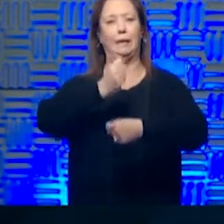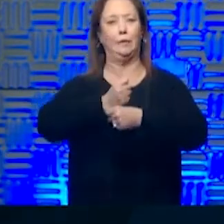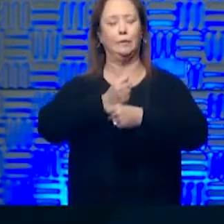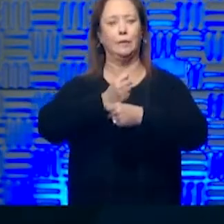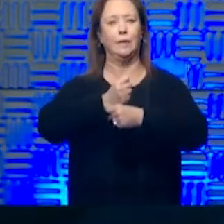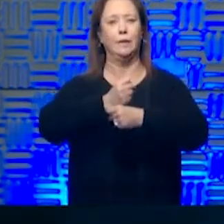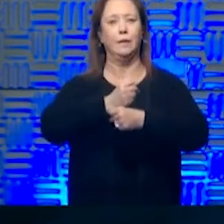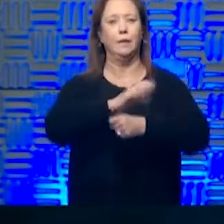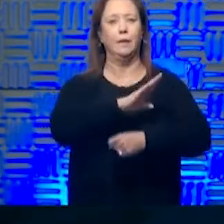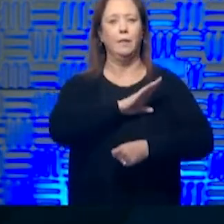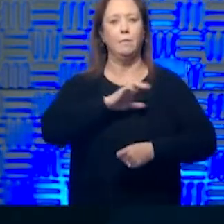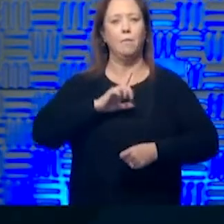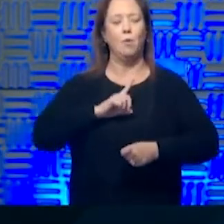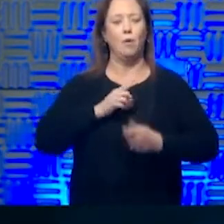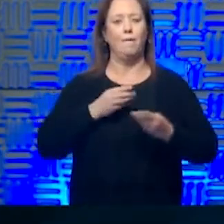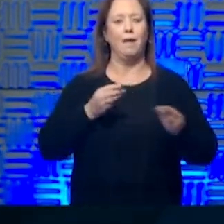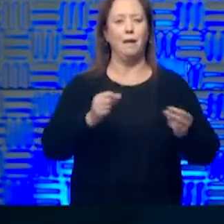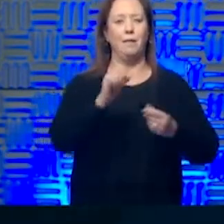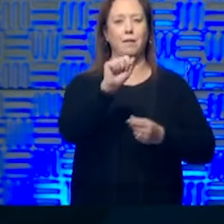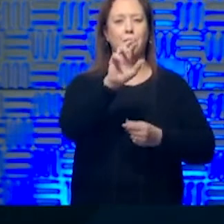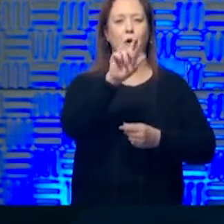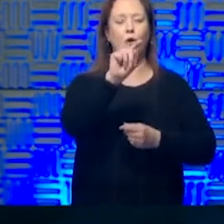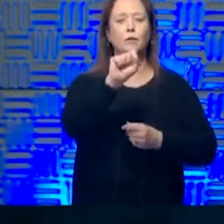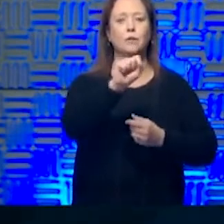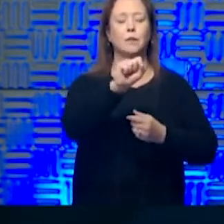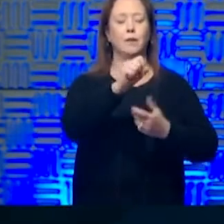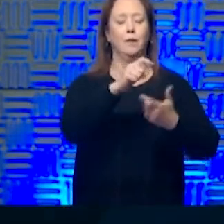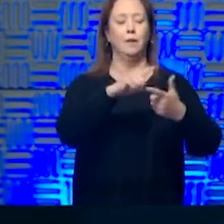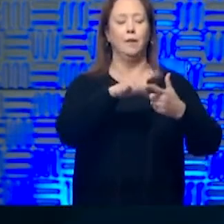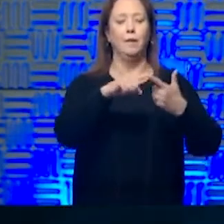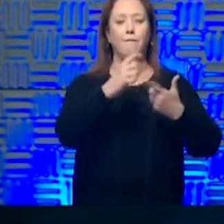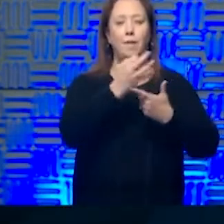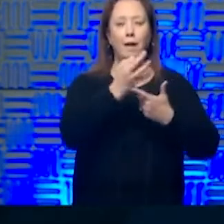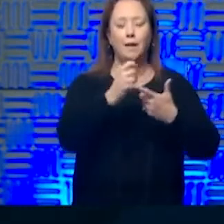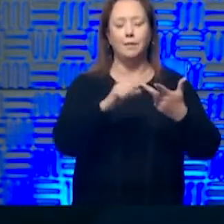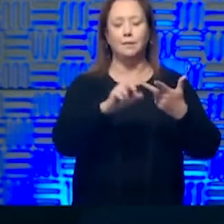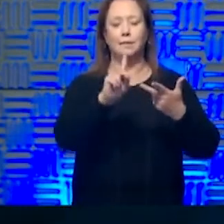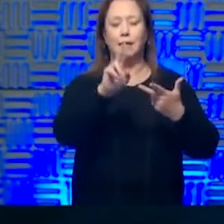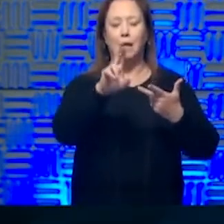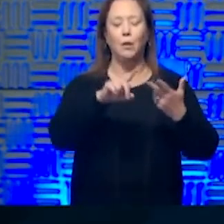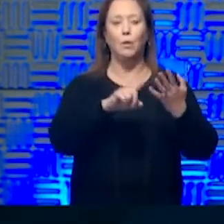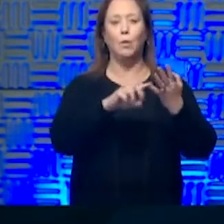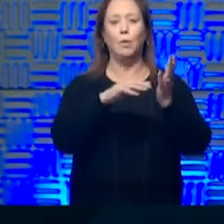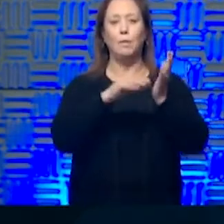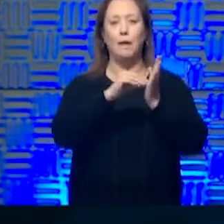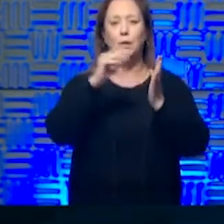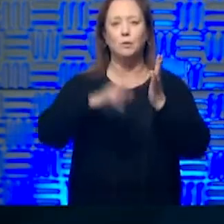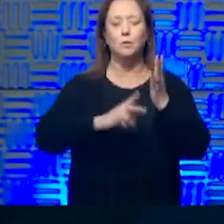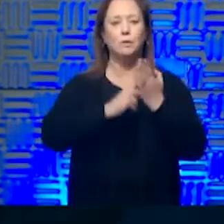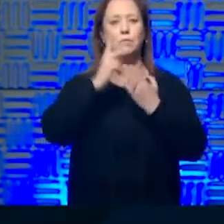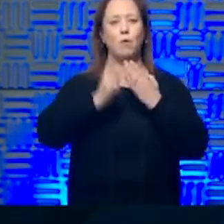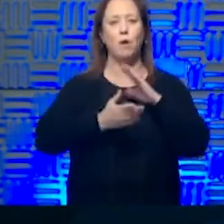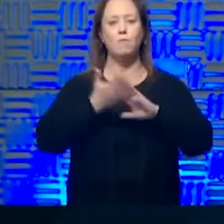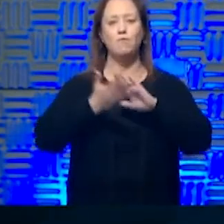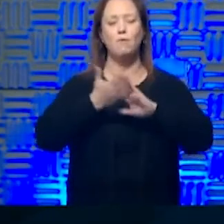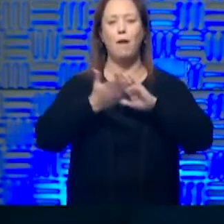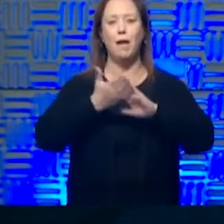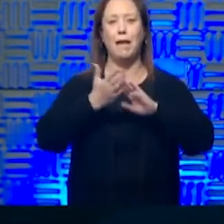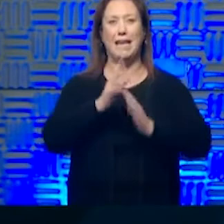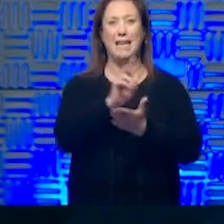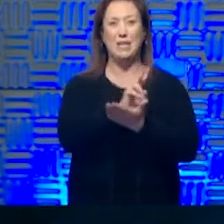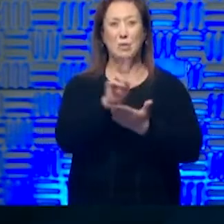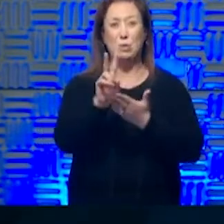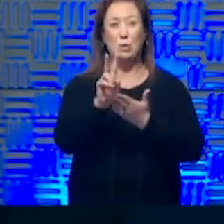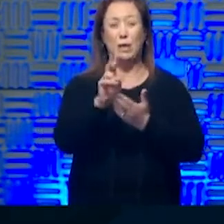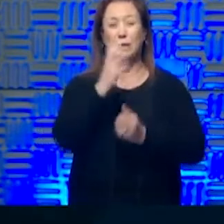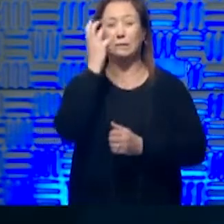the Board of Healing Arts, to get the finance, to get KU, to get the students, to get the program going. And doing this in 2 weeks